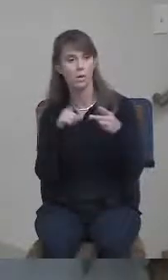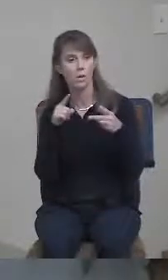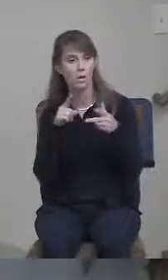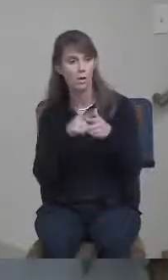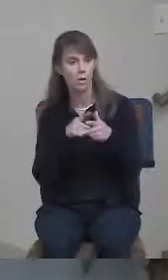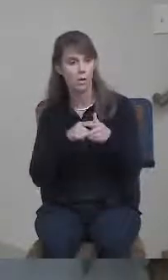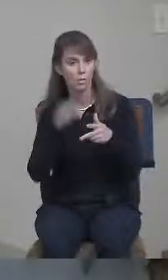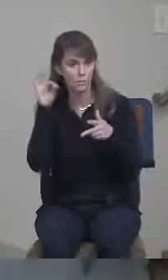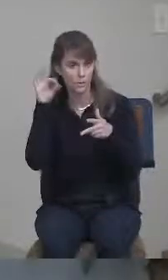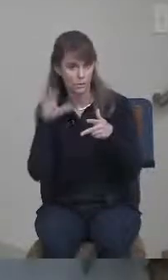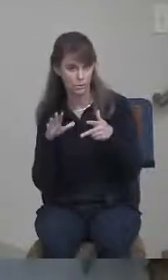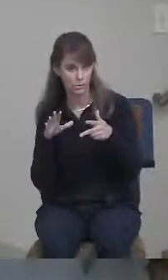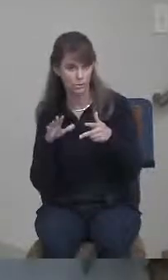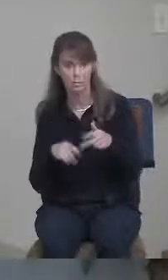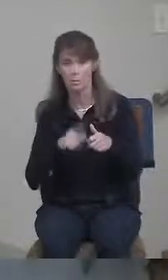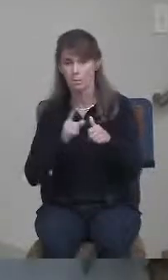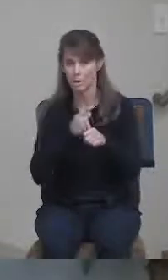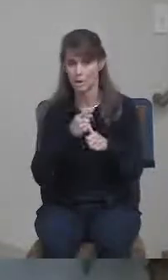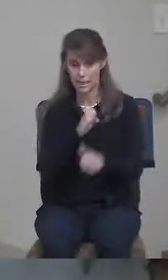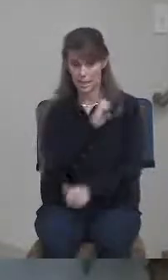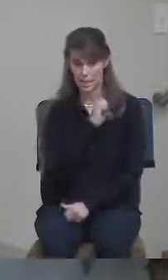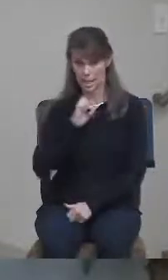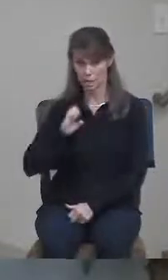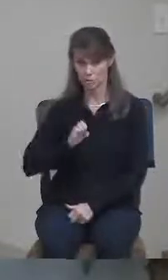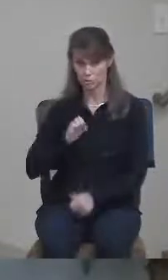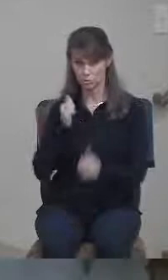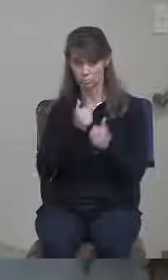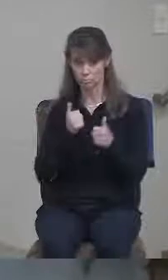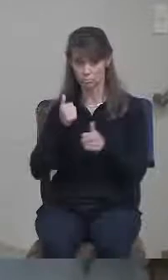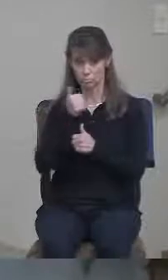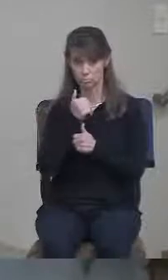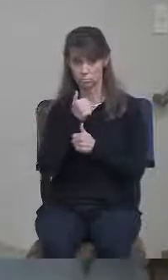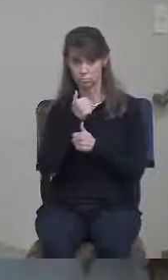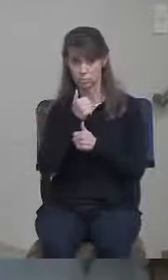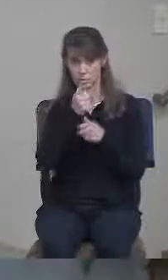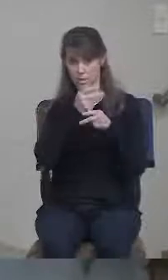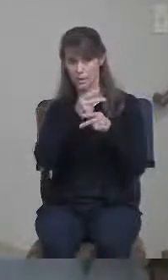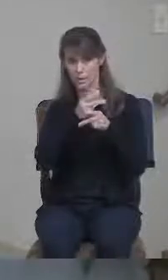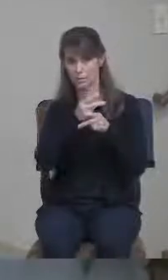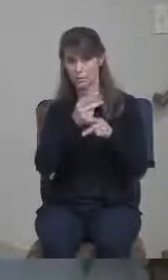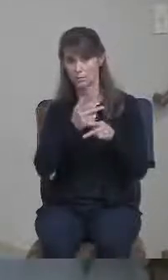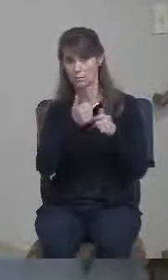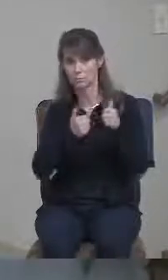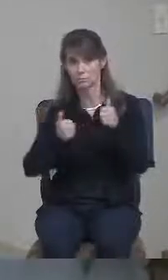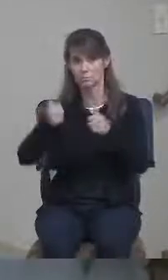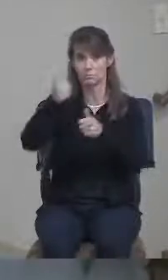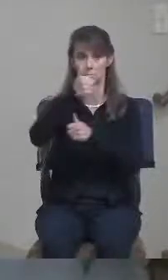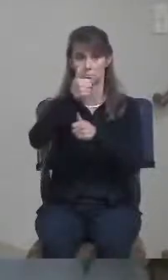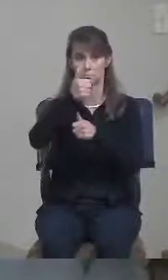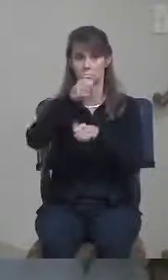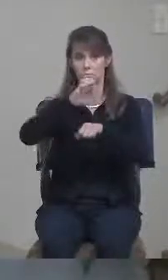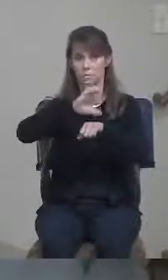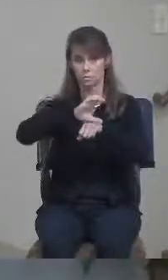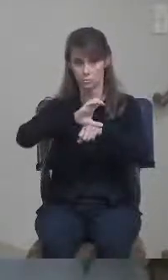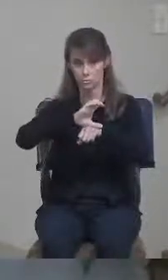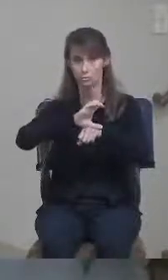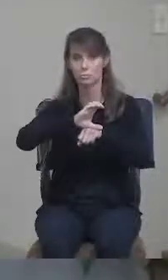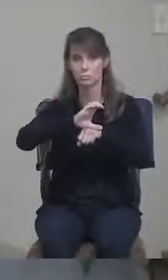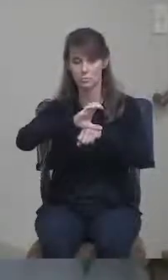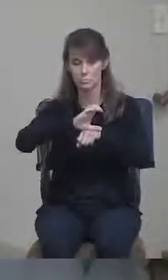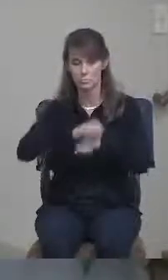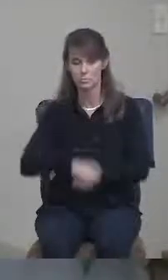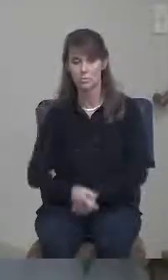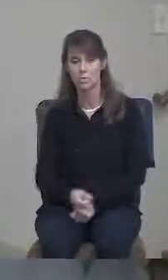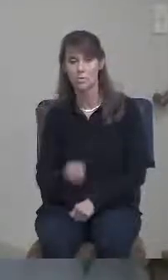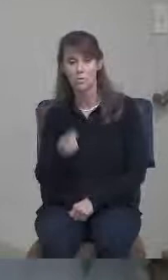but the elders were to oversee the work. And the elders back then had meetings, and those meetings were generally, there was one man, one